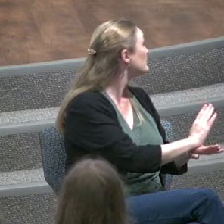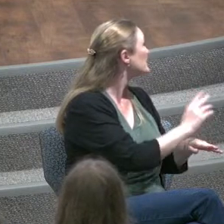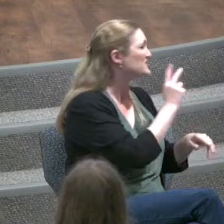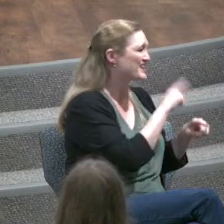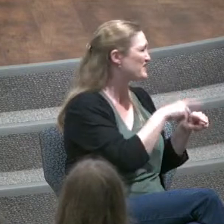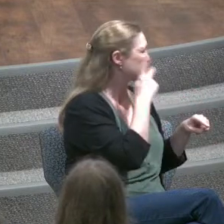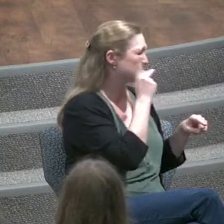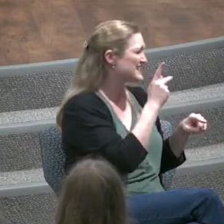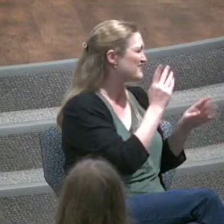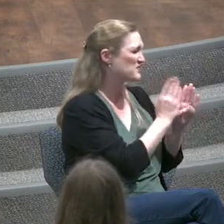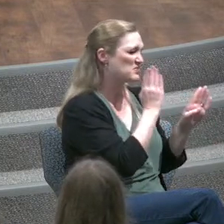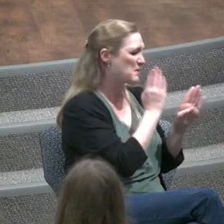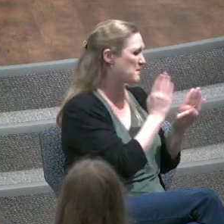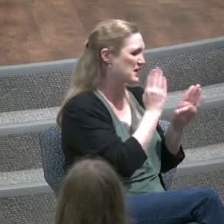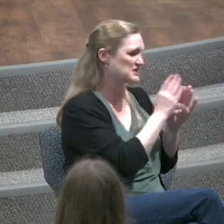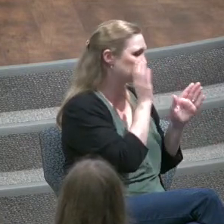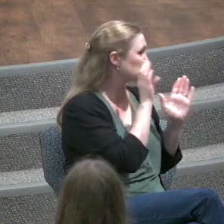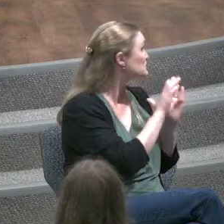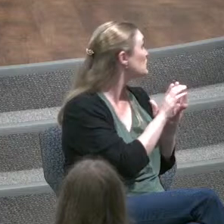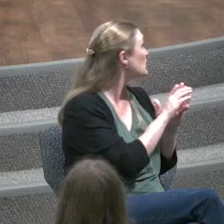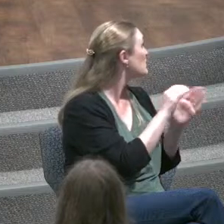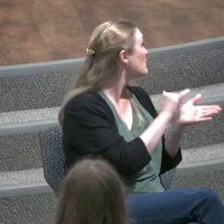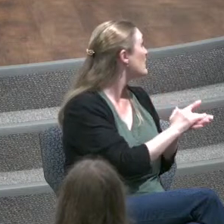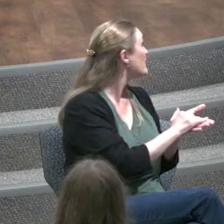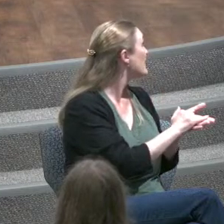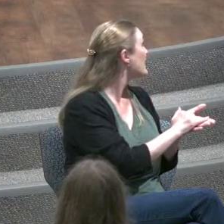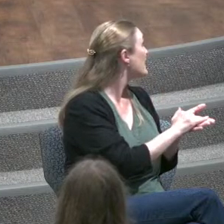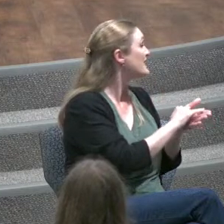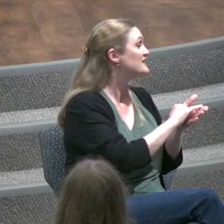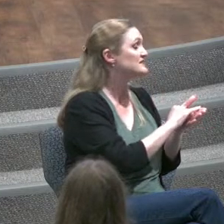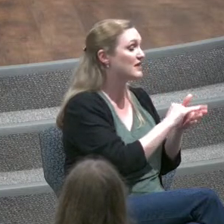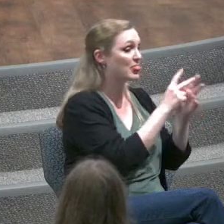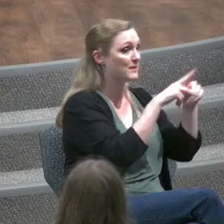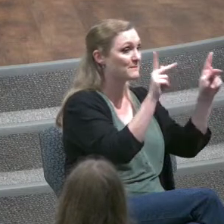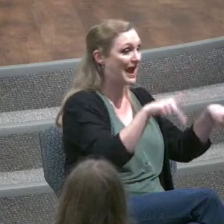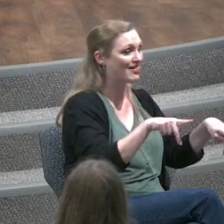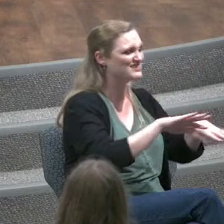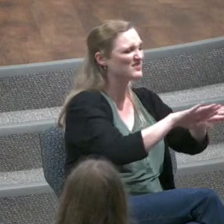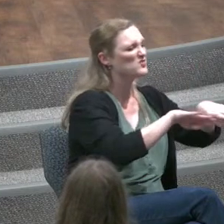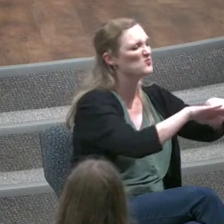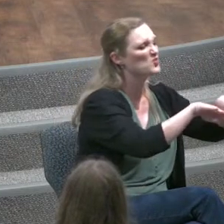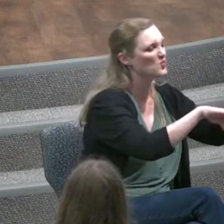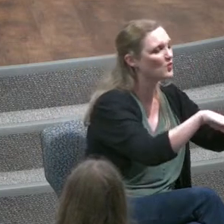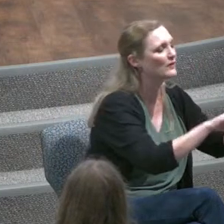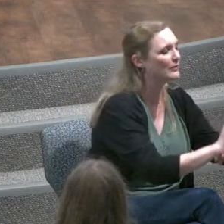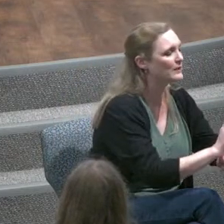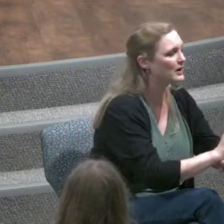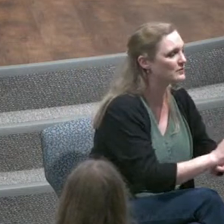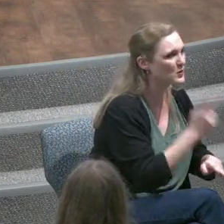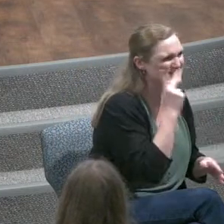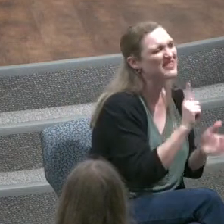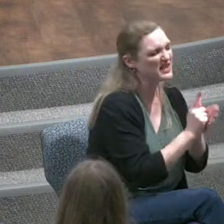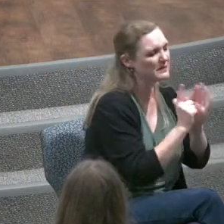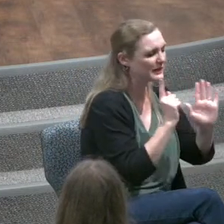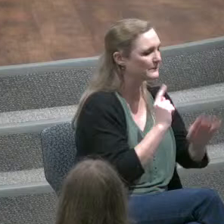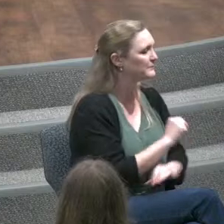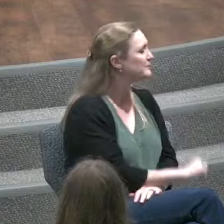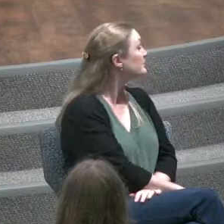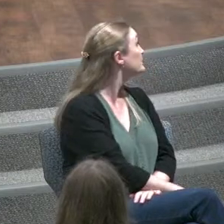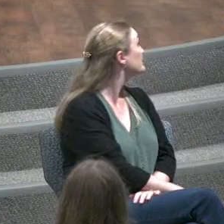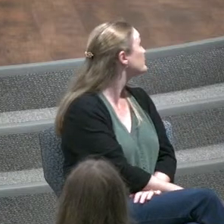this picture from the bus, is where there would have been a palace and a swimming pool and so forth. We'll see that in just a